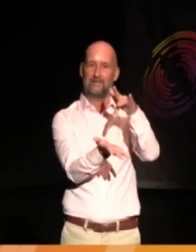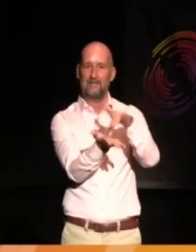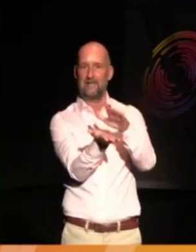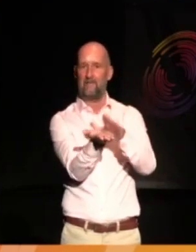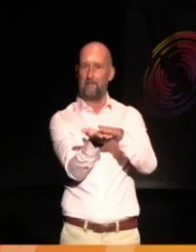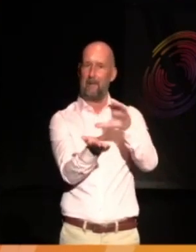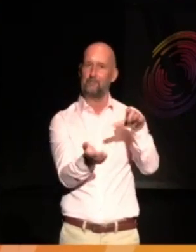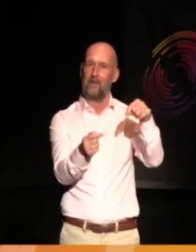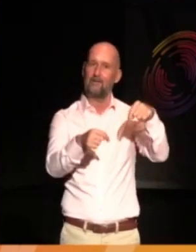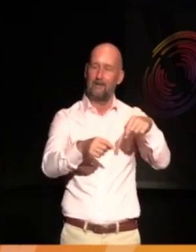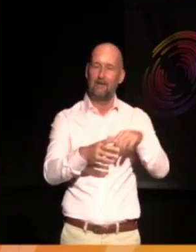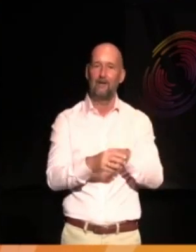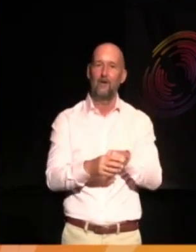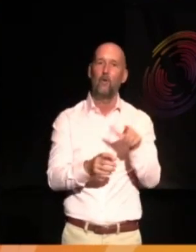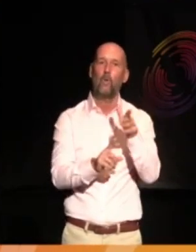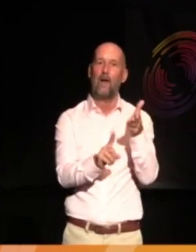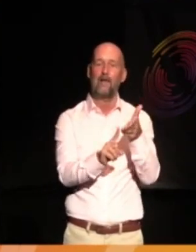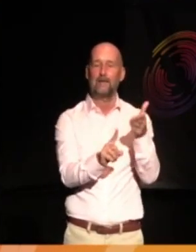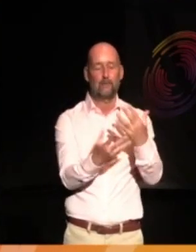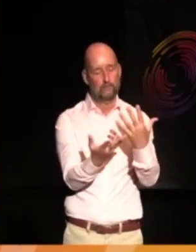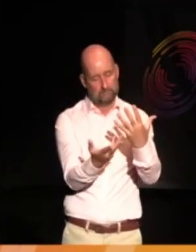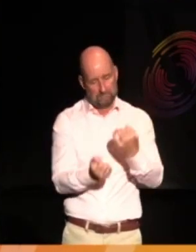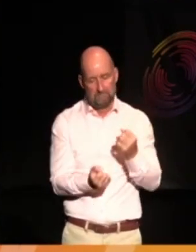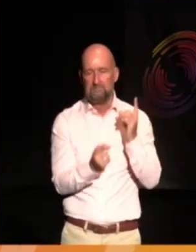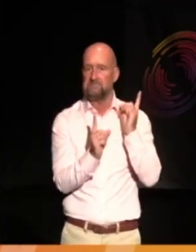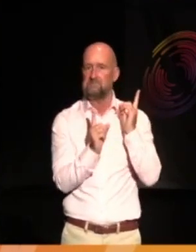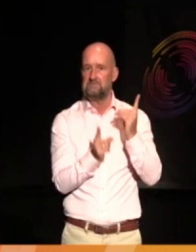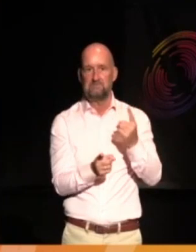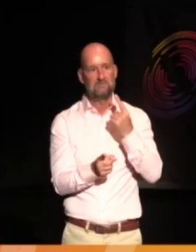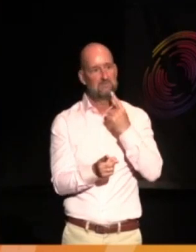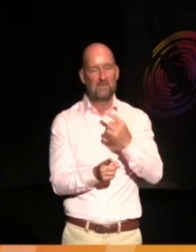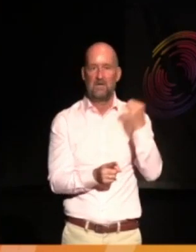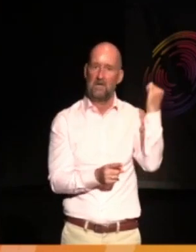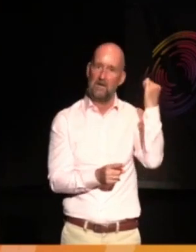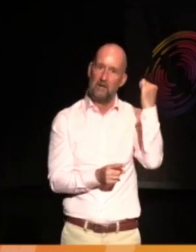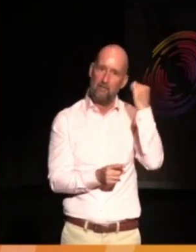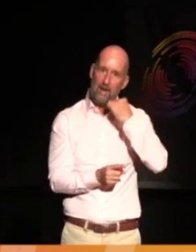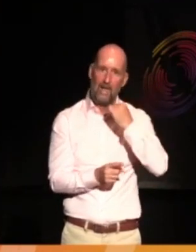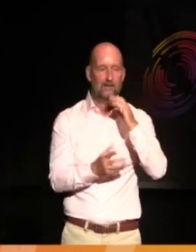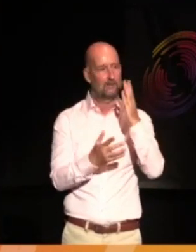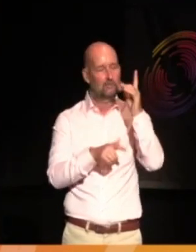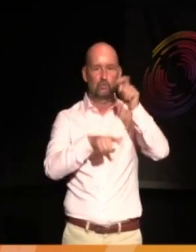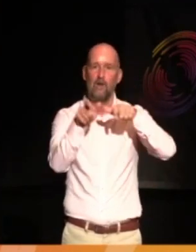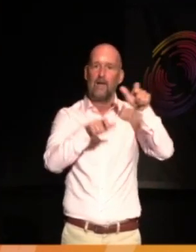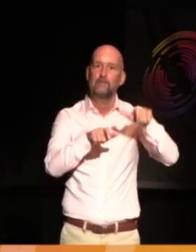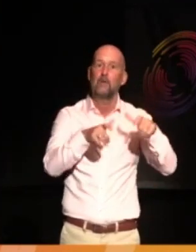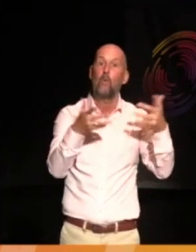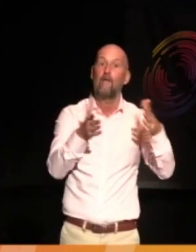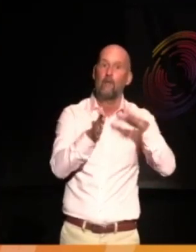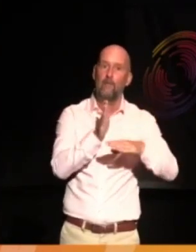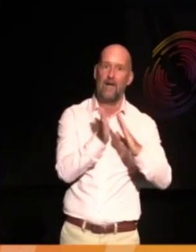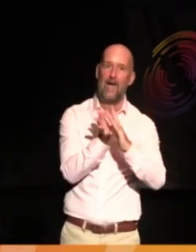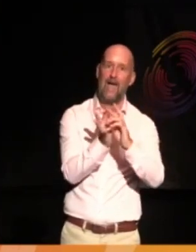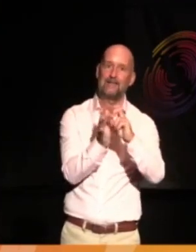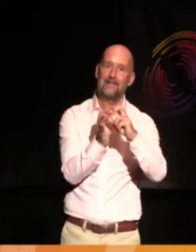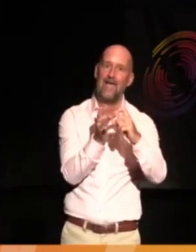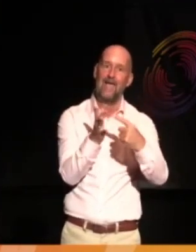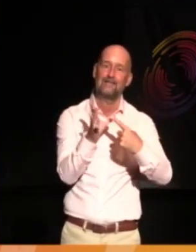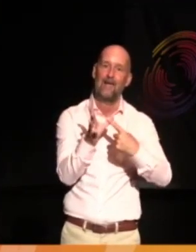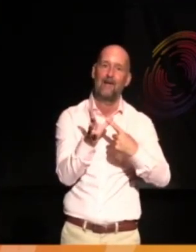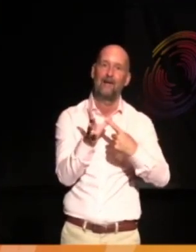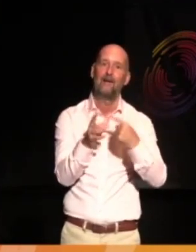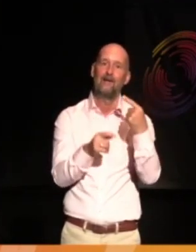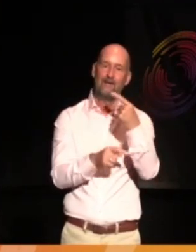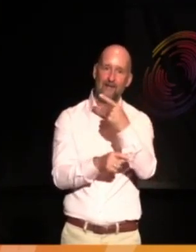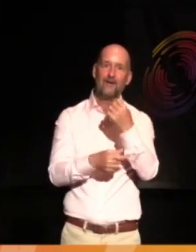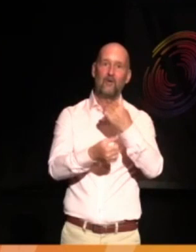which identifies strongly with the black and yellow stripes of the Hacienda, which have now been converted into the